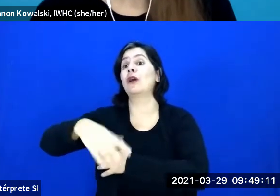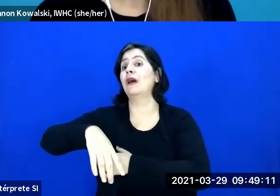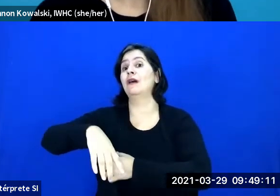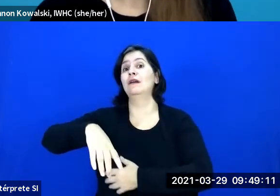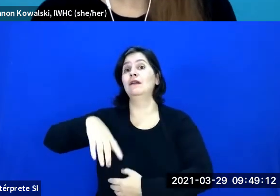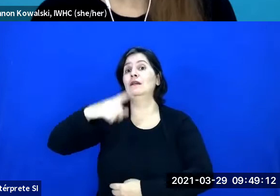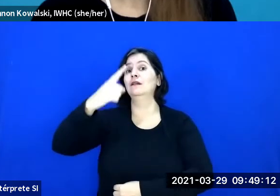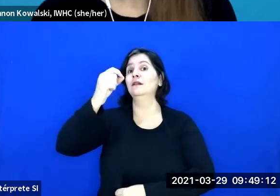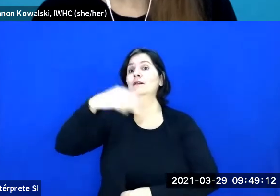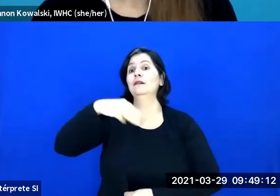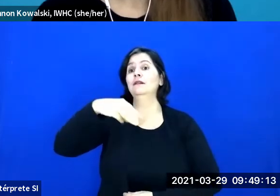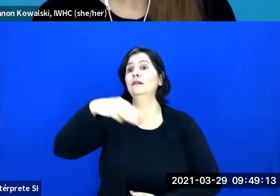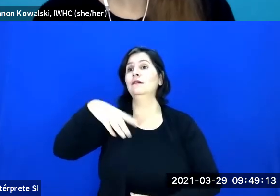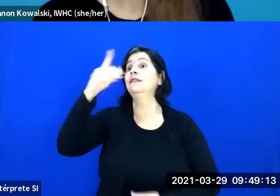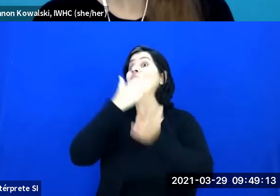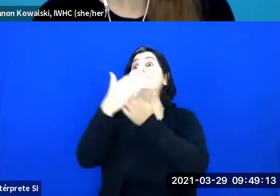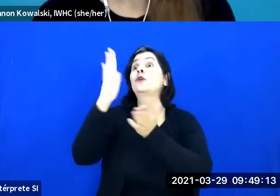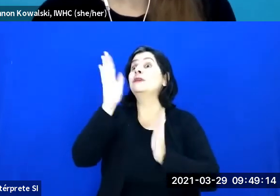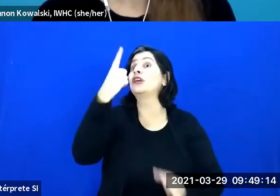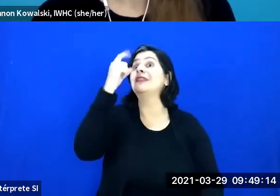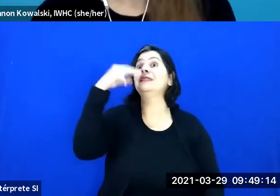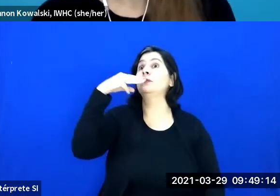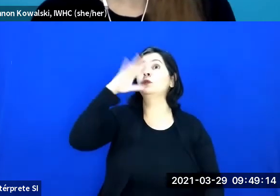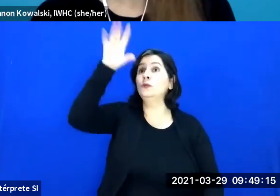countdown ends, we will start.